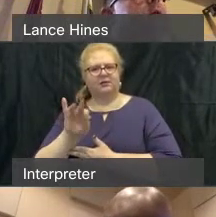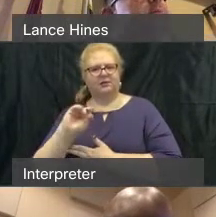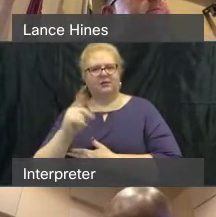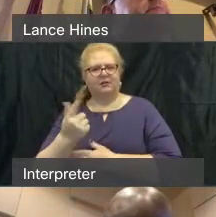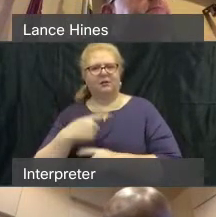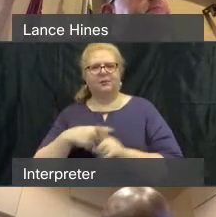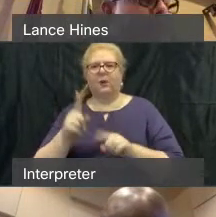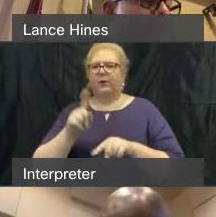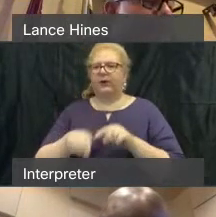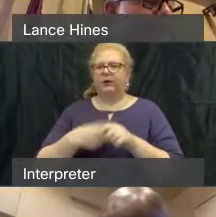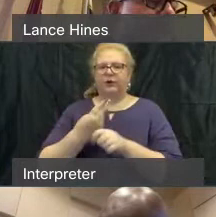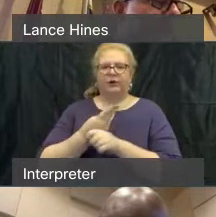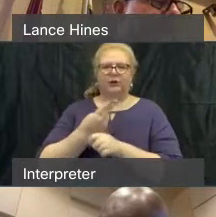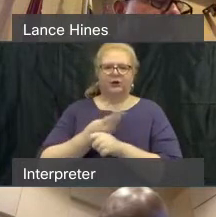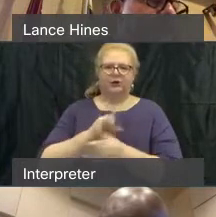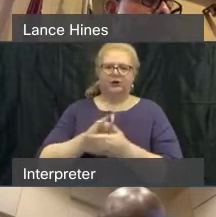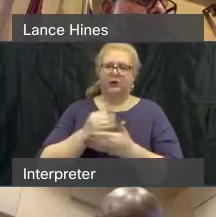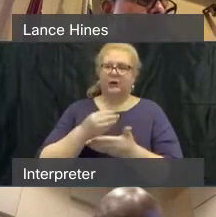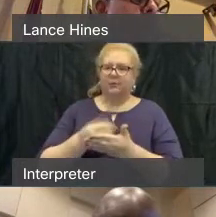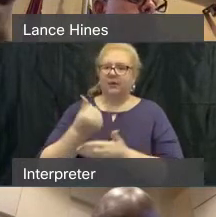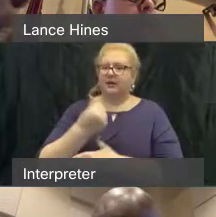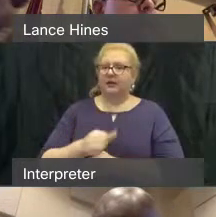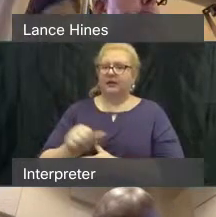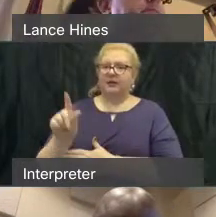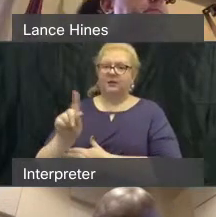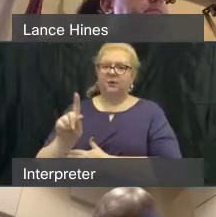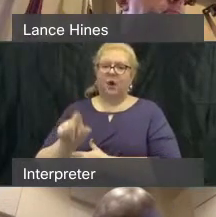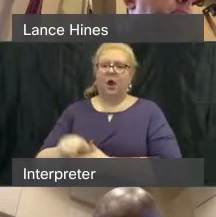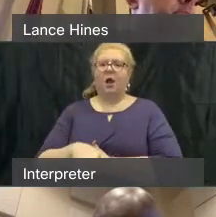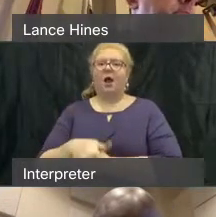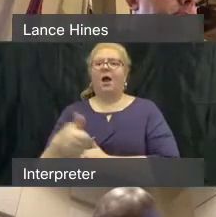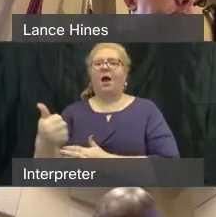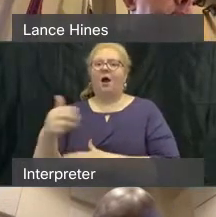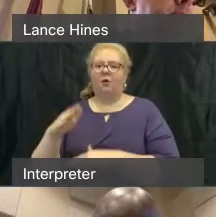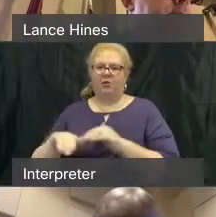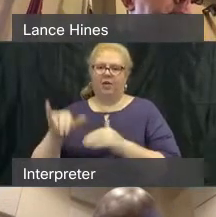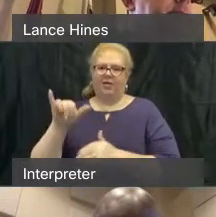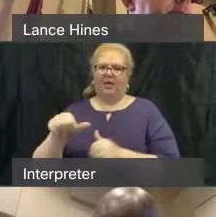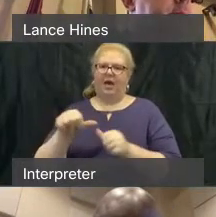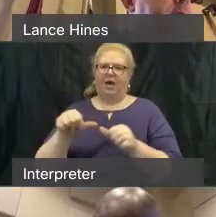else but in those areas, based on a certain set of criteria, which